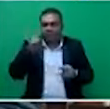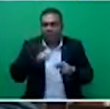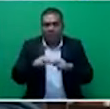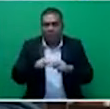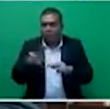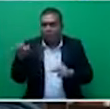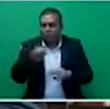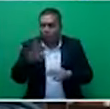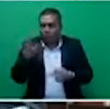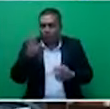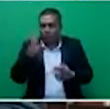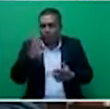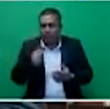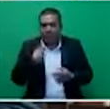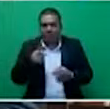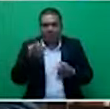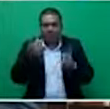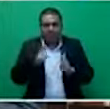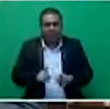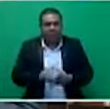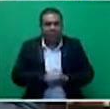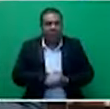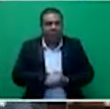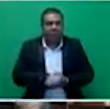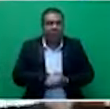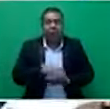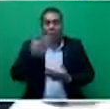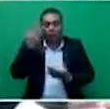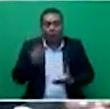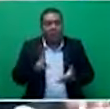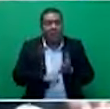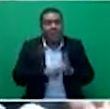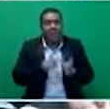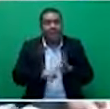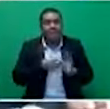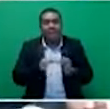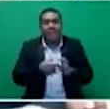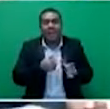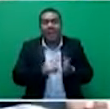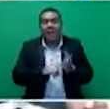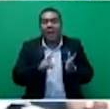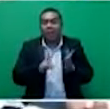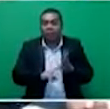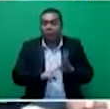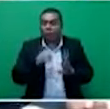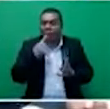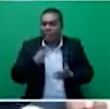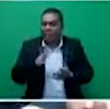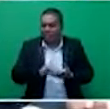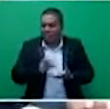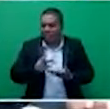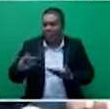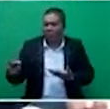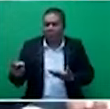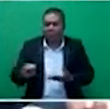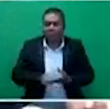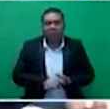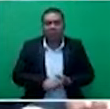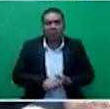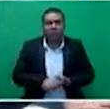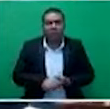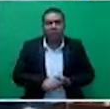lies, Mr. Speaker, sir. Honourable Lalan Balabu said, oh, they're lending to Sri Lanka now. Yes, that's different. It's what you call a rescue